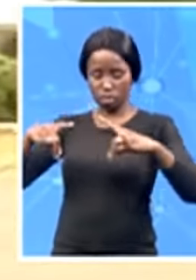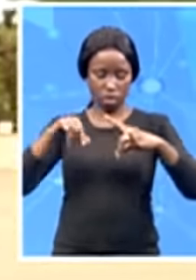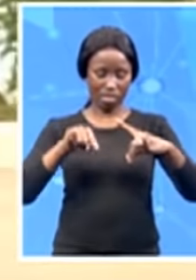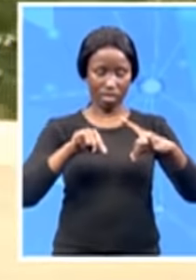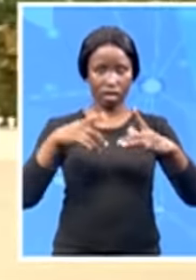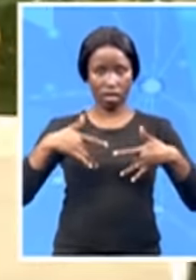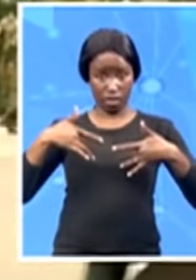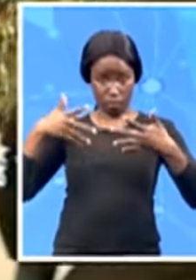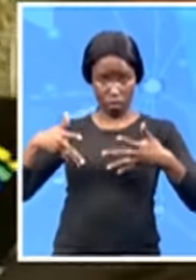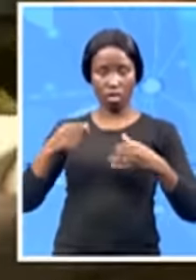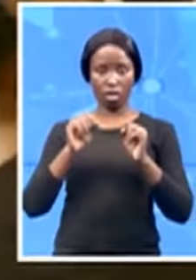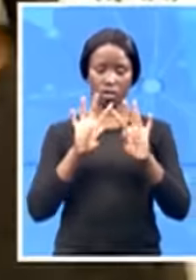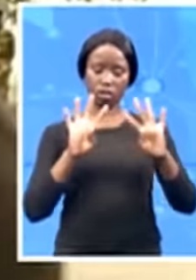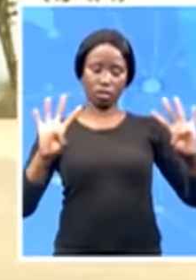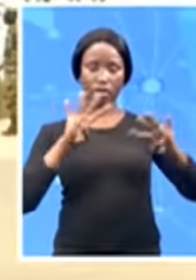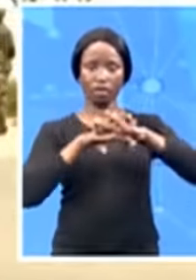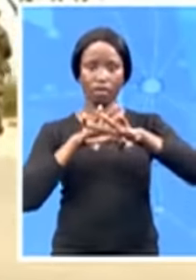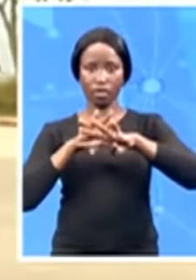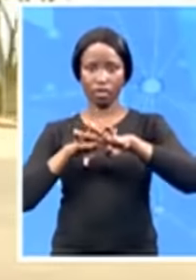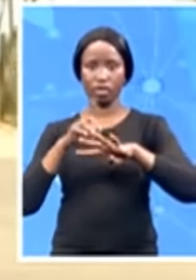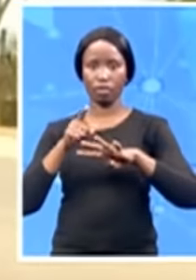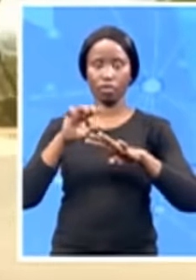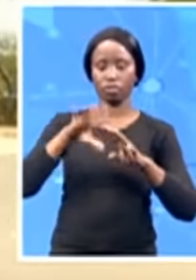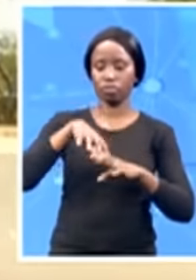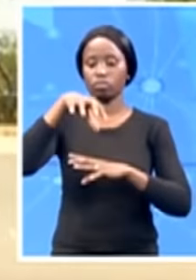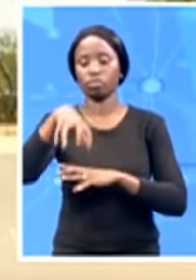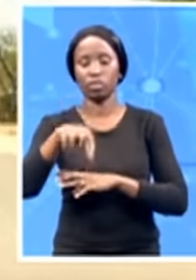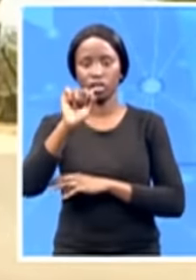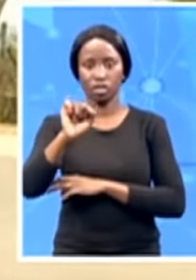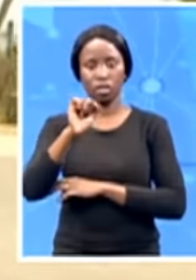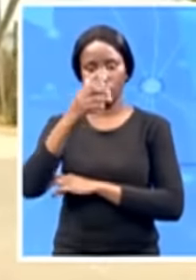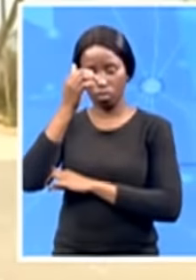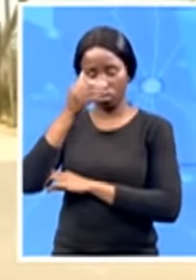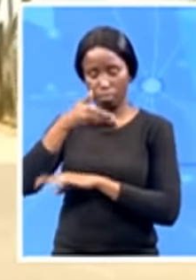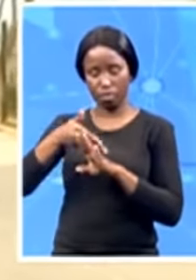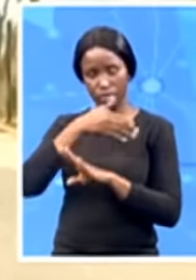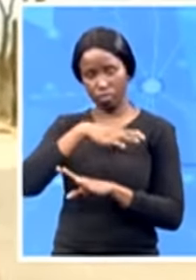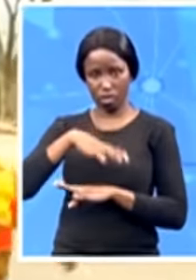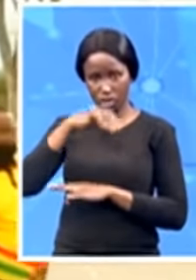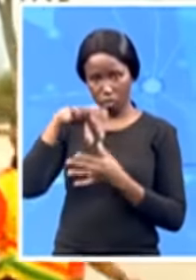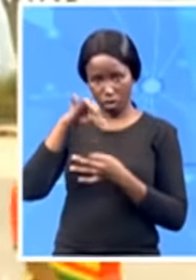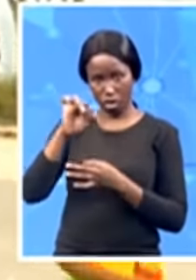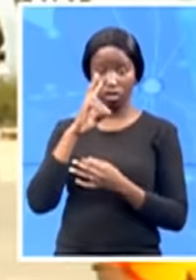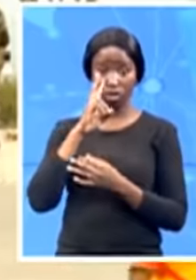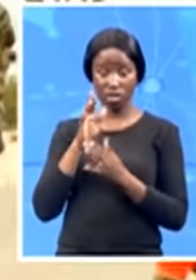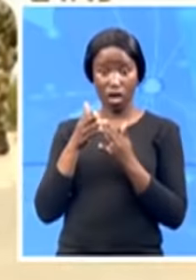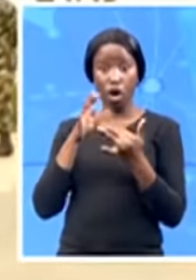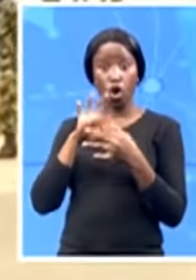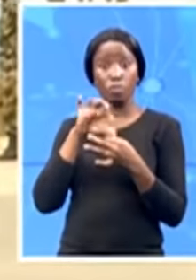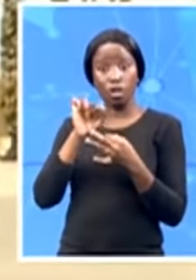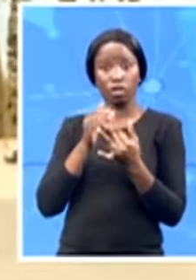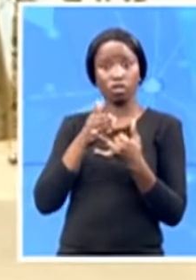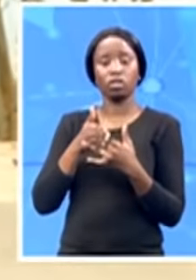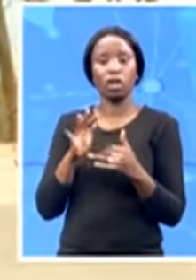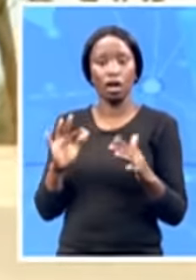the former president's home. And I'm just going to move this side again just to show you the main entrance into the former president's home. And every